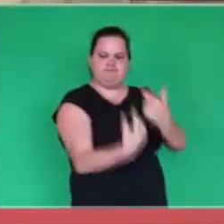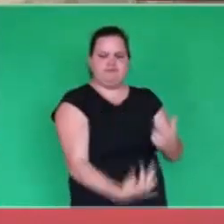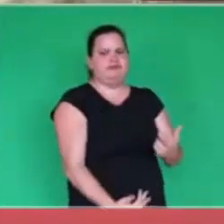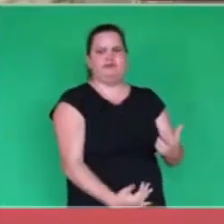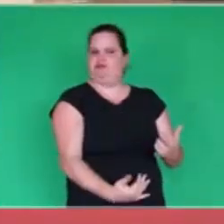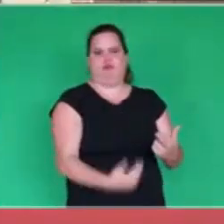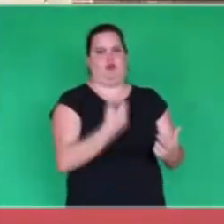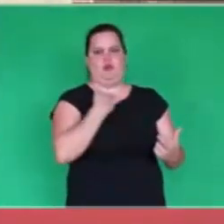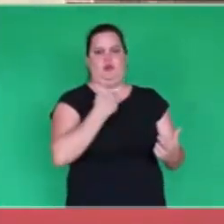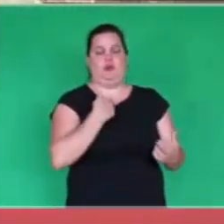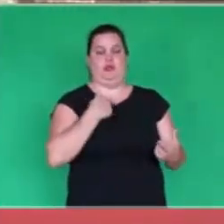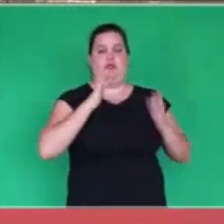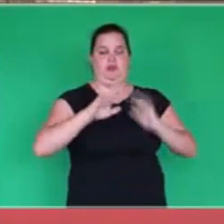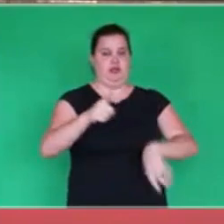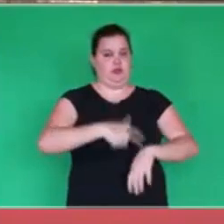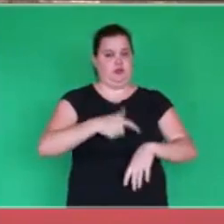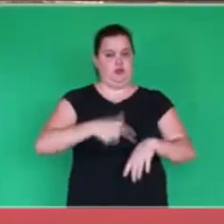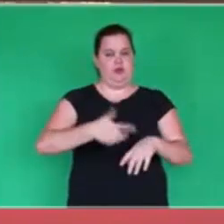not of his own.